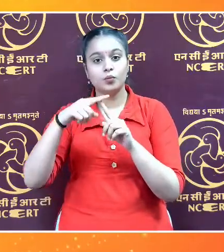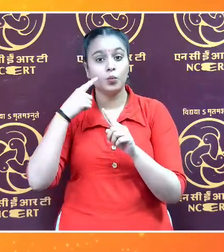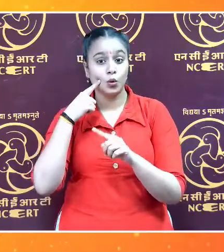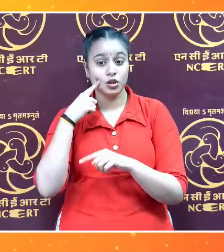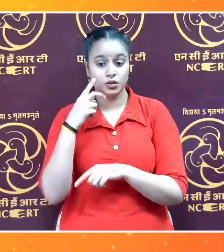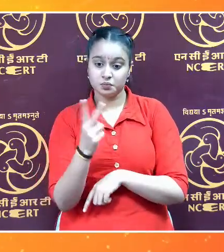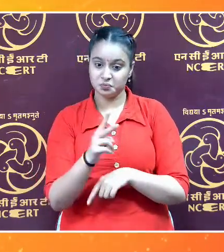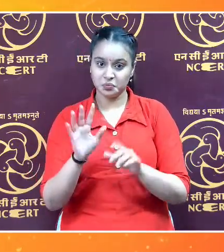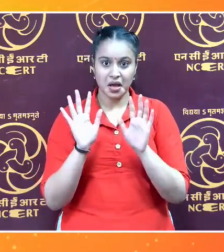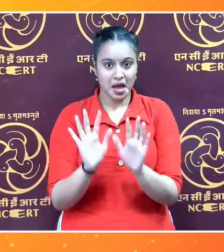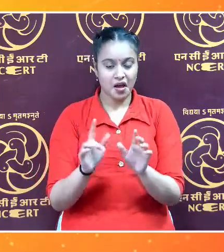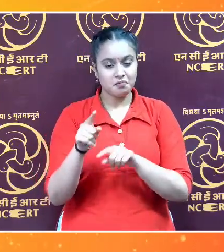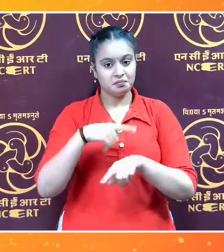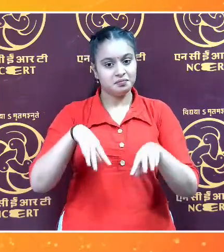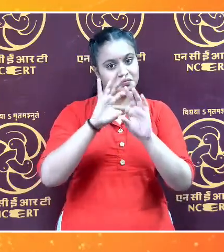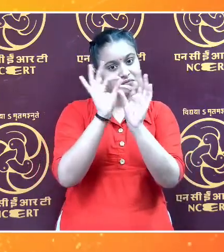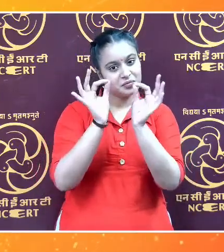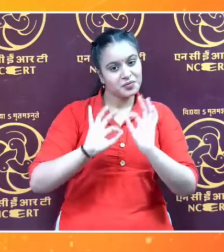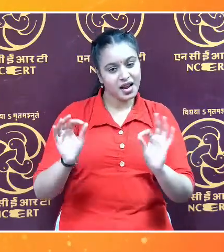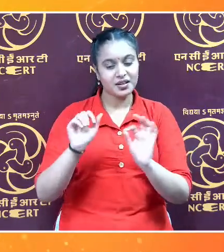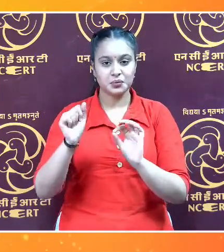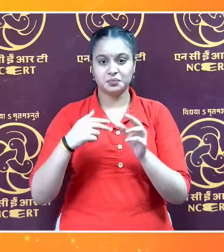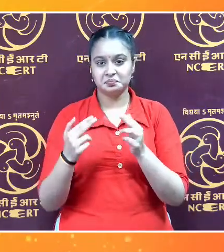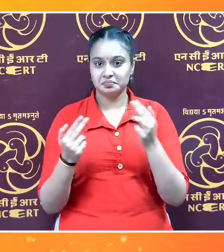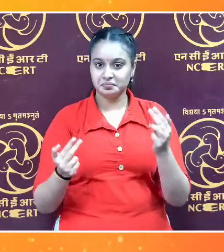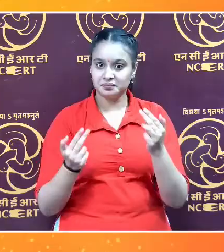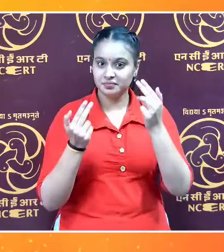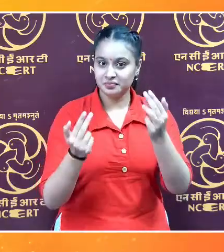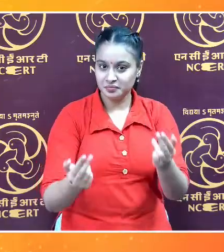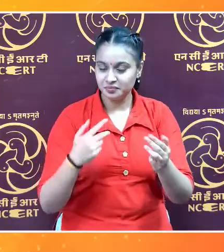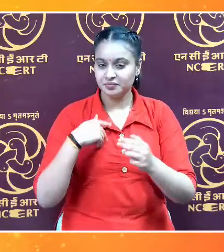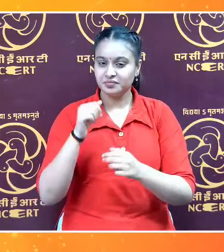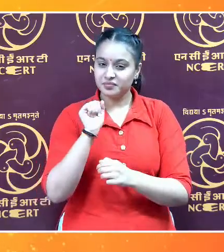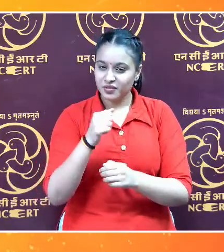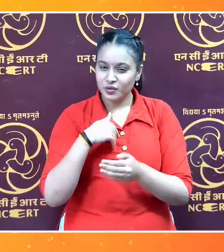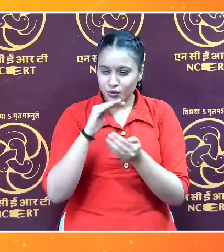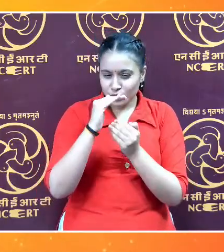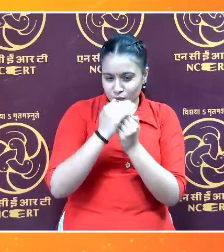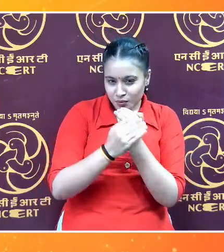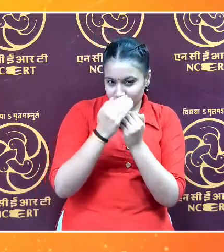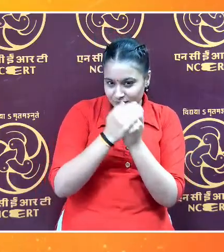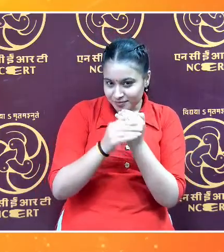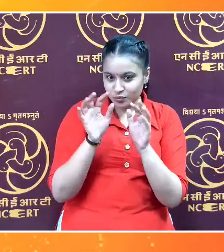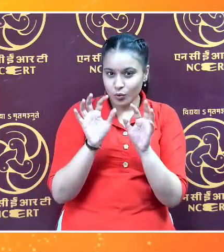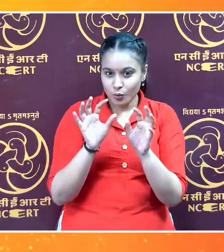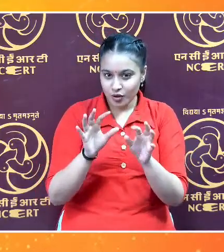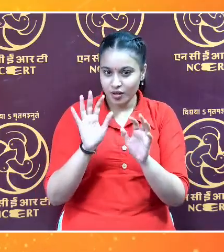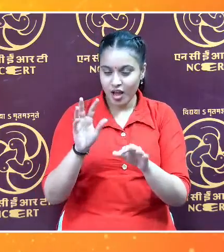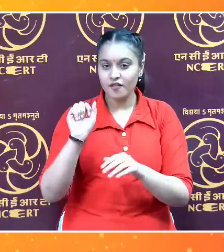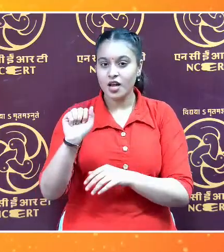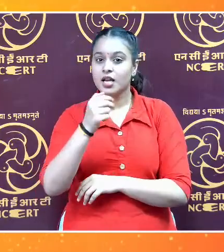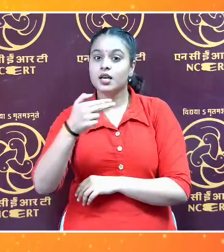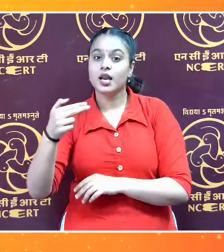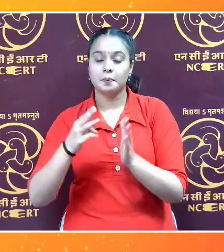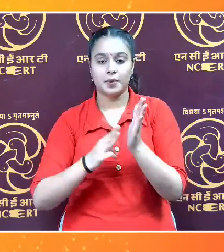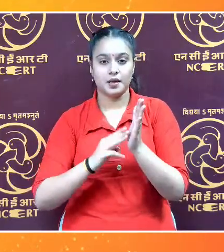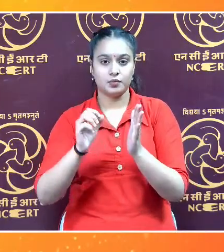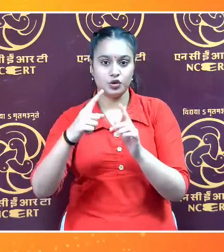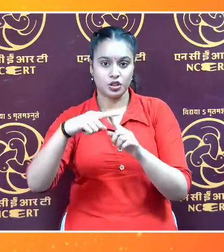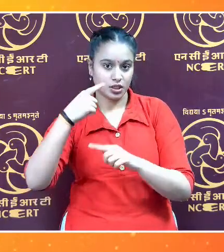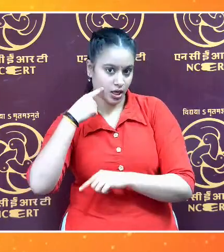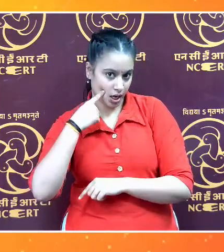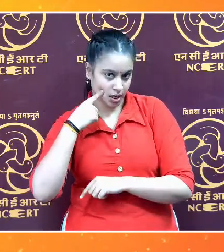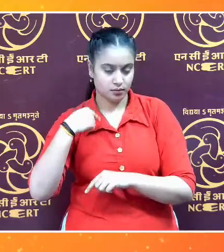see, Badal is ready to tell you his story and he has his little puppy whose name is Moti. So, are you ready to listen to the